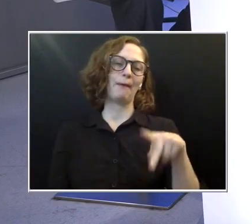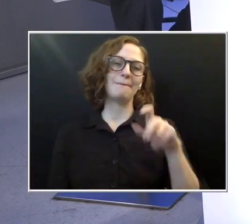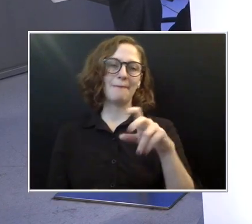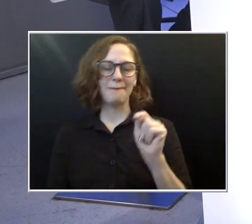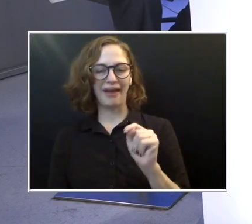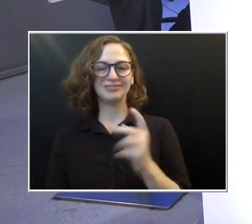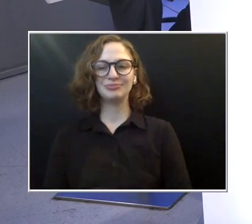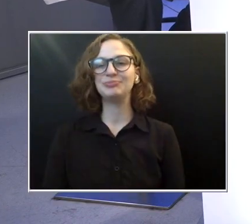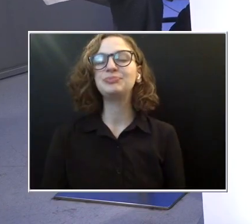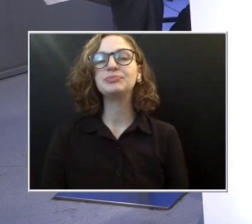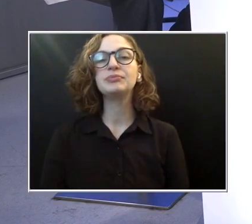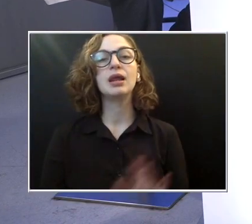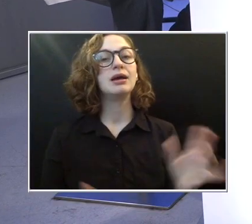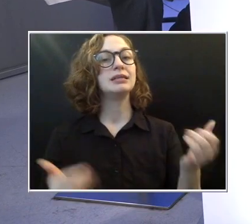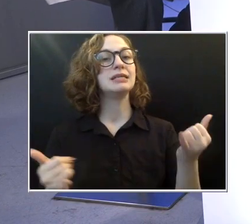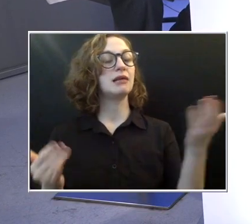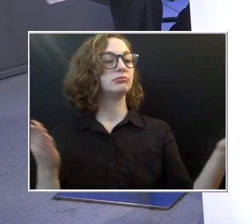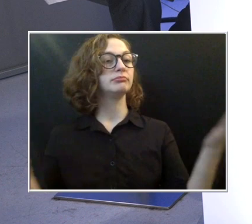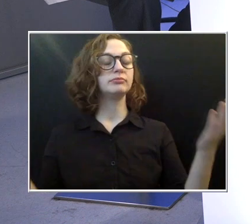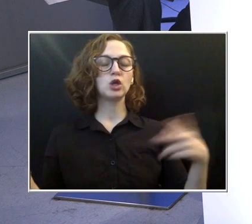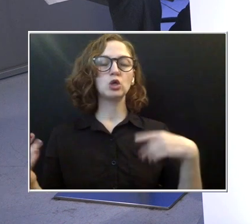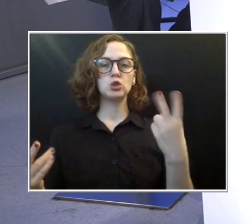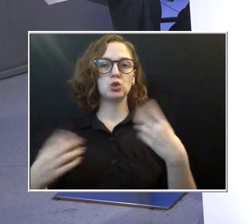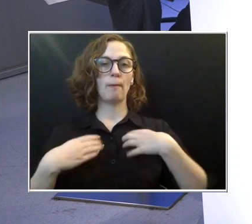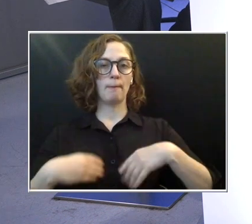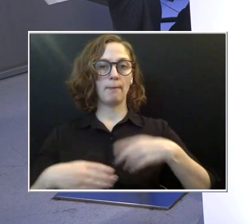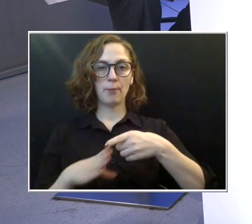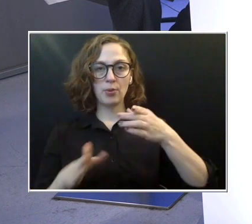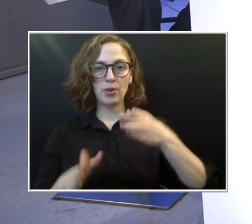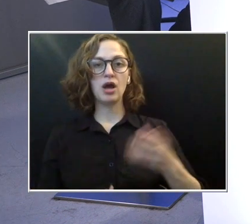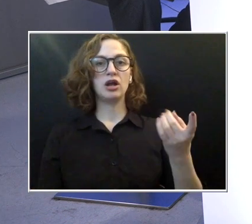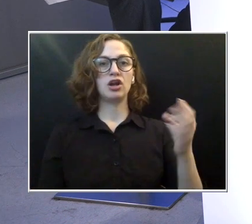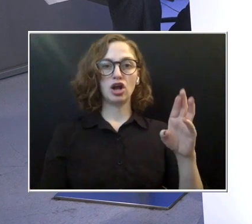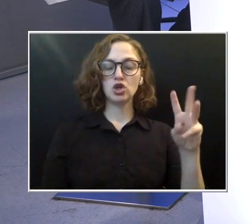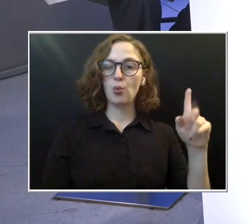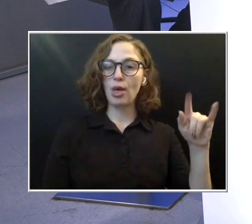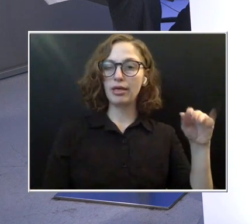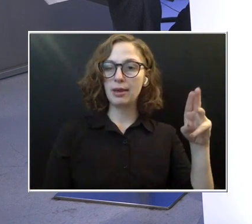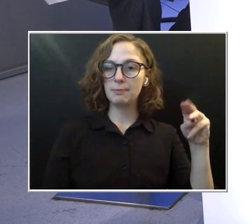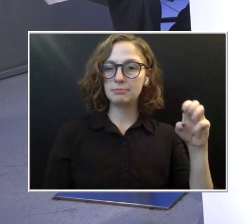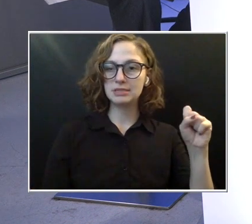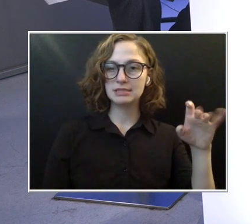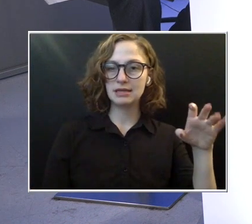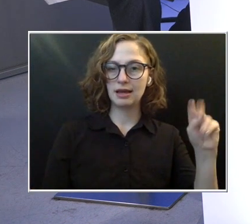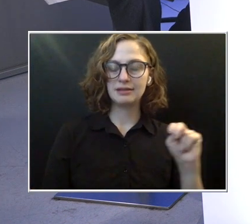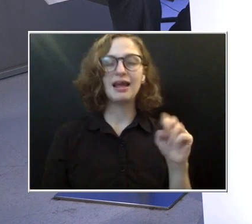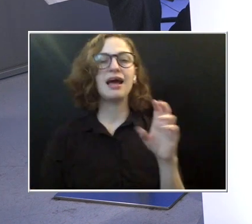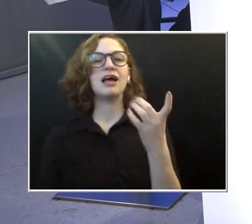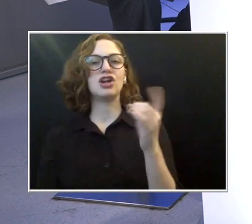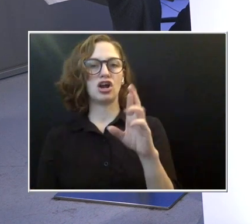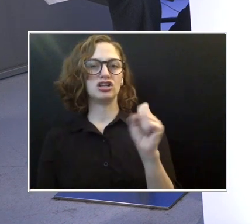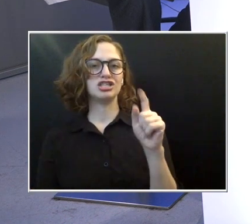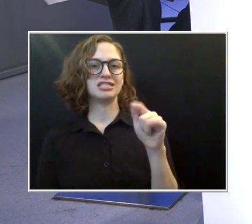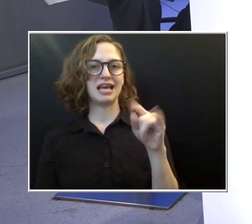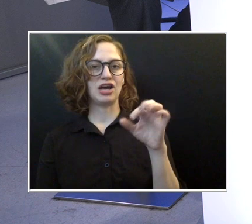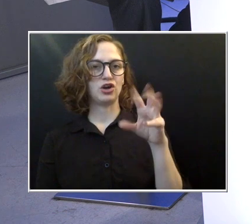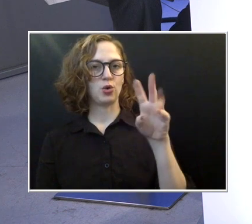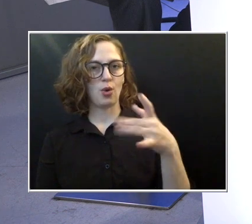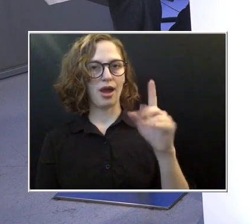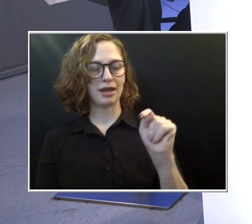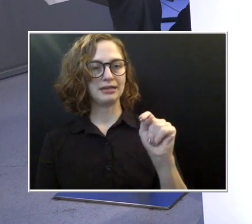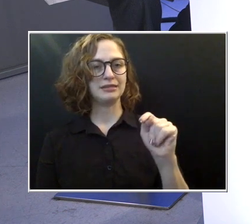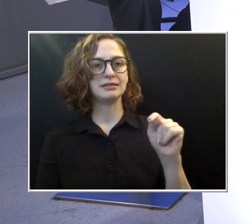are good friends of mine, Dr. Tim Williamson and Dr. Louis Satterwhite. Dr. Williamson is also the Vice President of Quality and Safety for our health